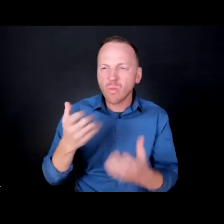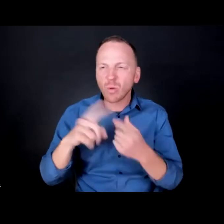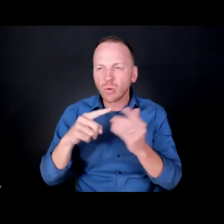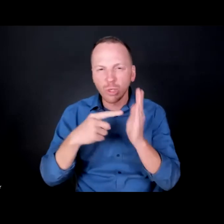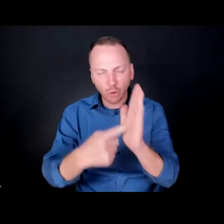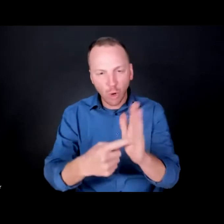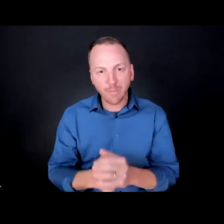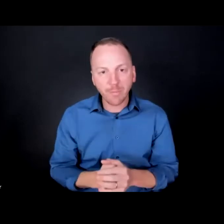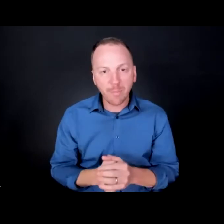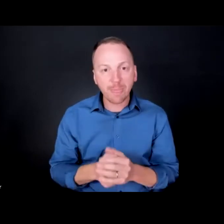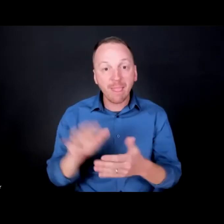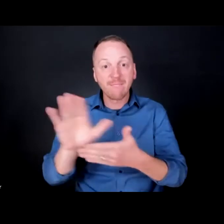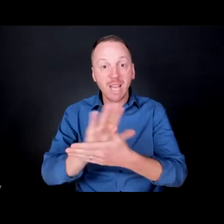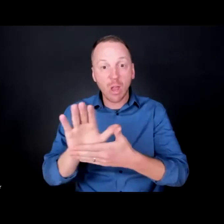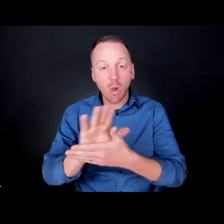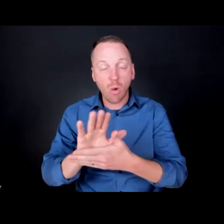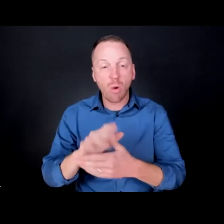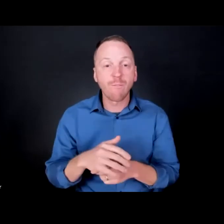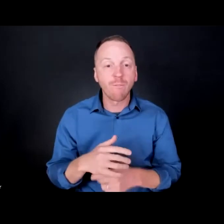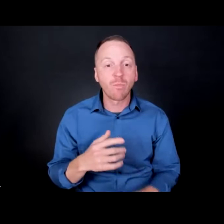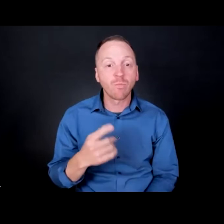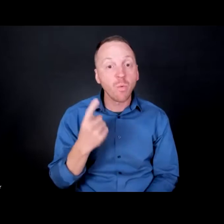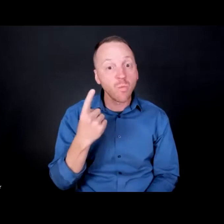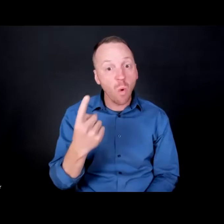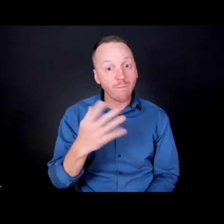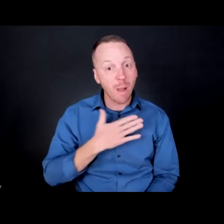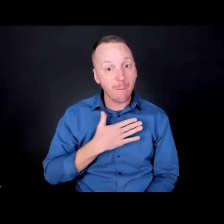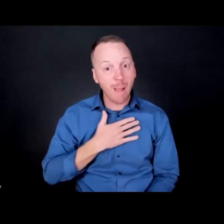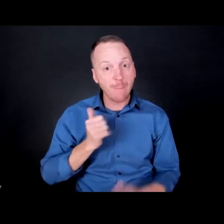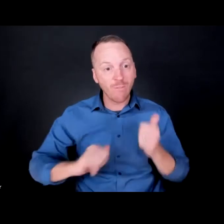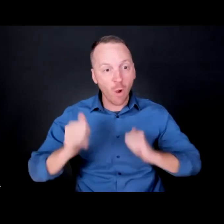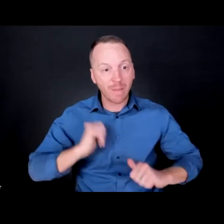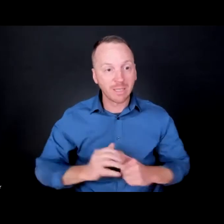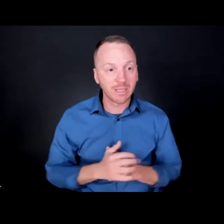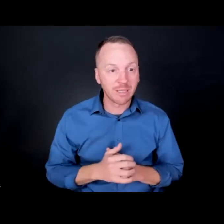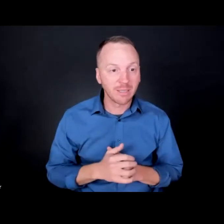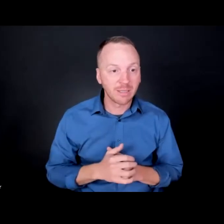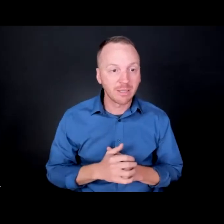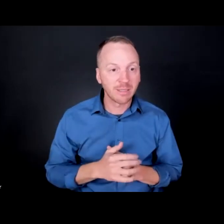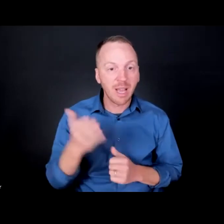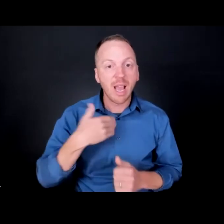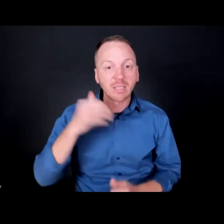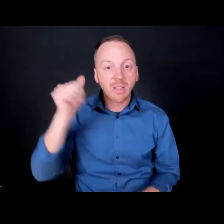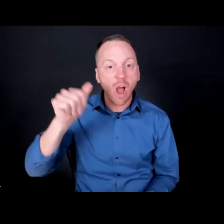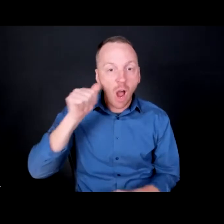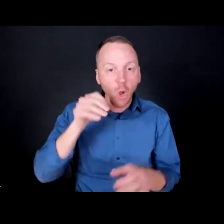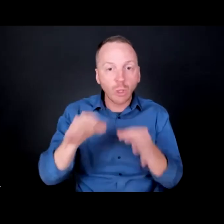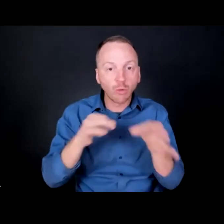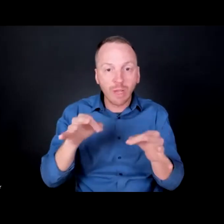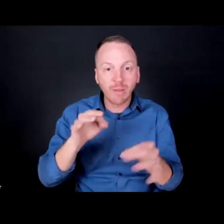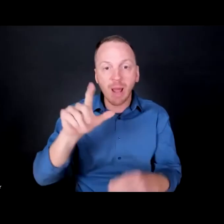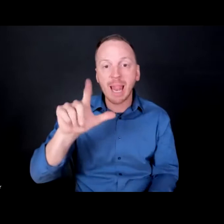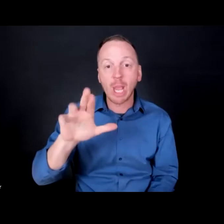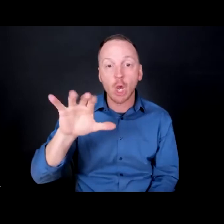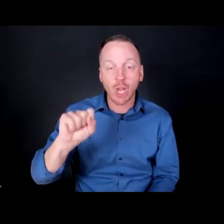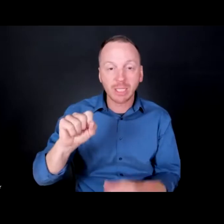show a video of one of my performances. It has audio descriptive lyrics